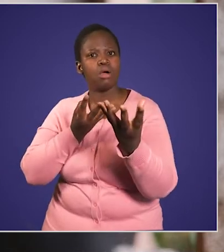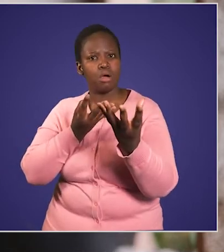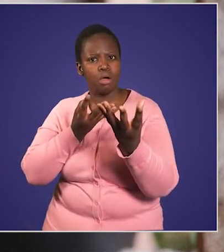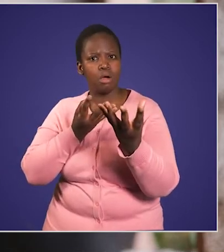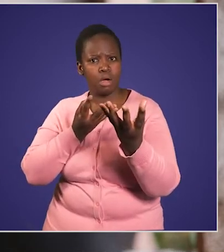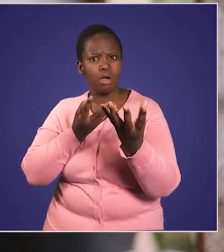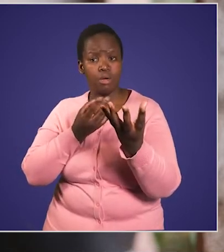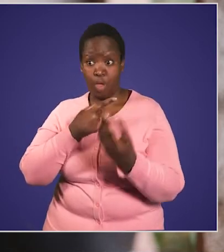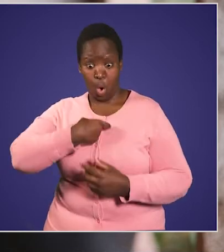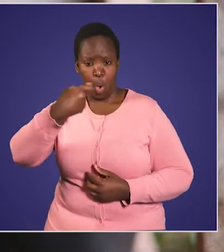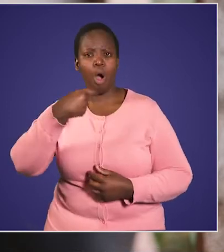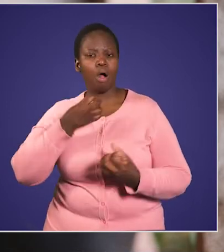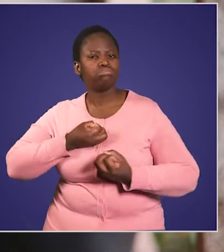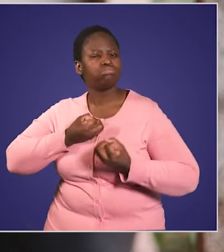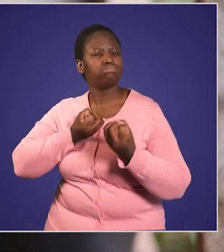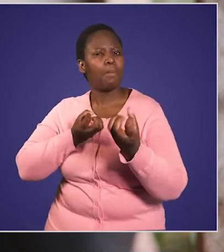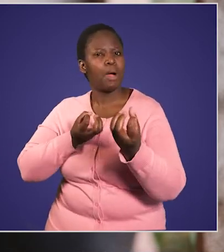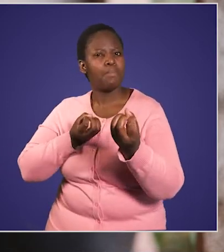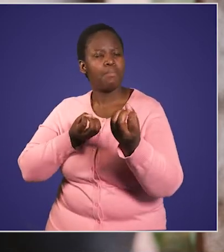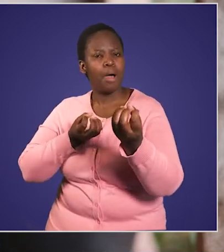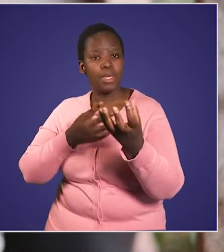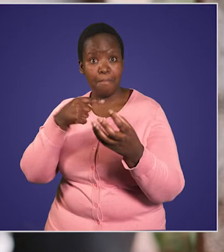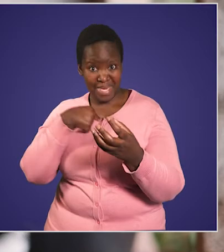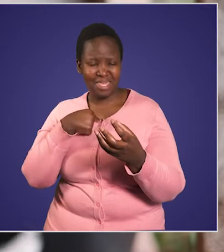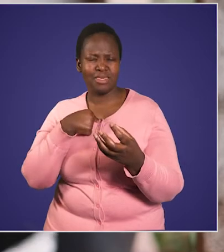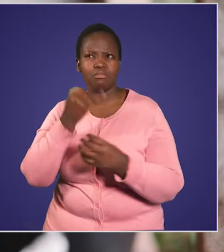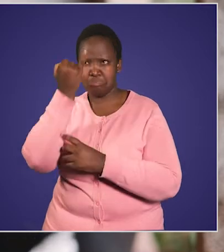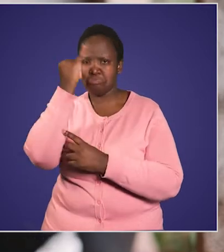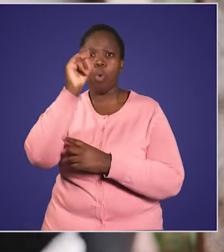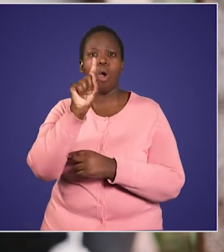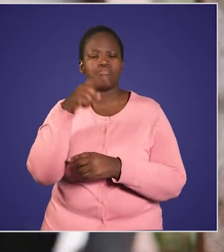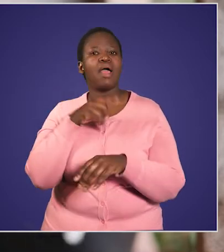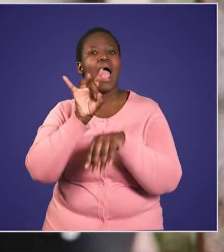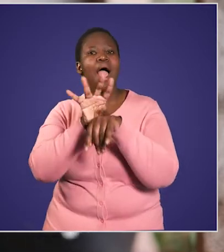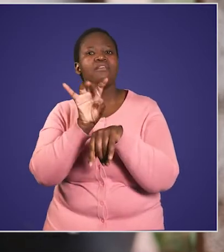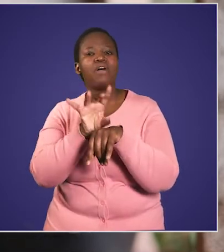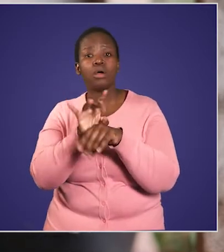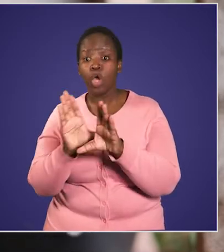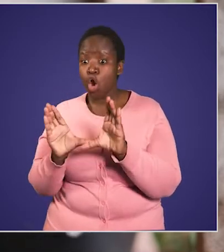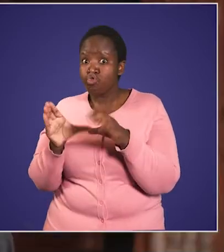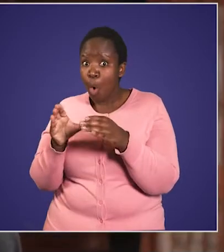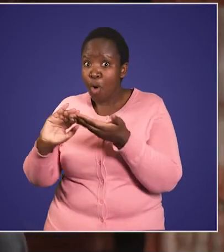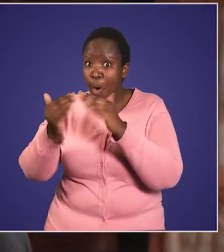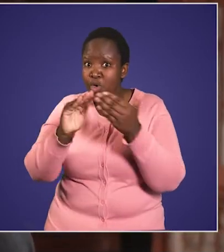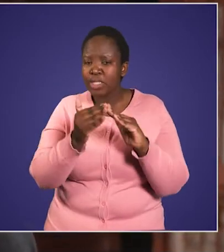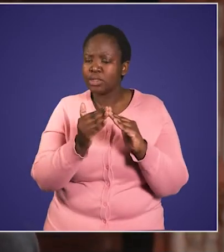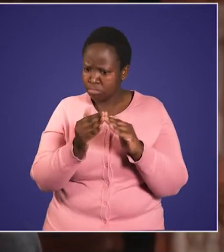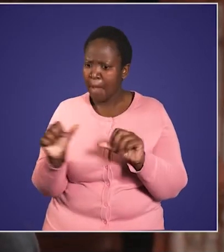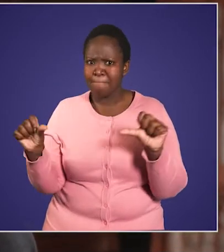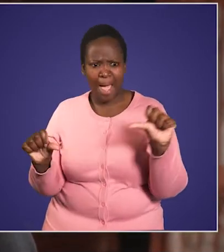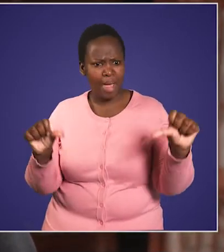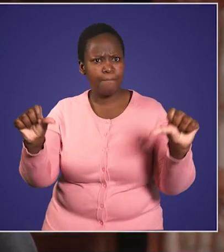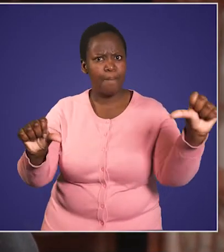add a voice, I think I could really advise that let them bring back those groups so that they can help